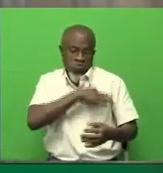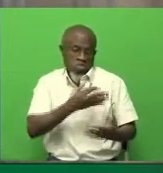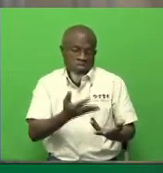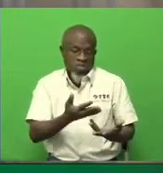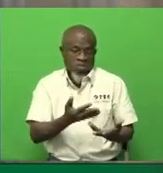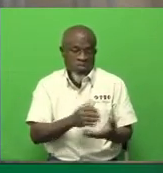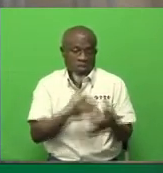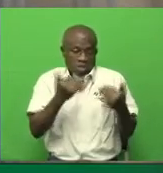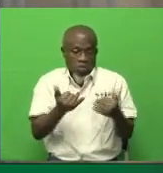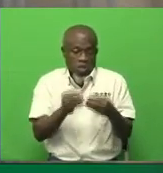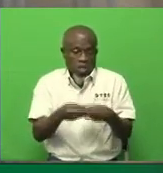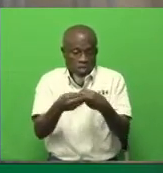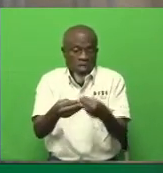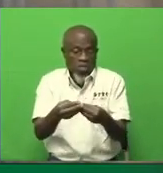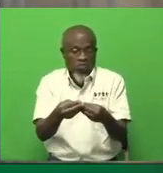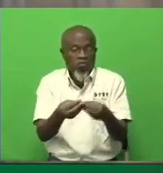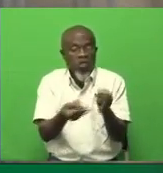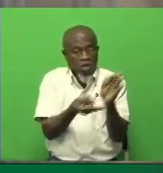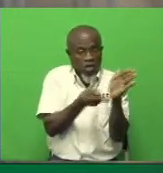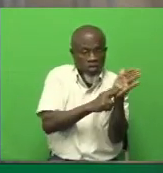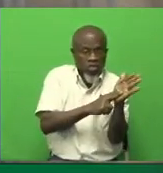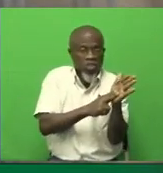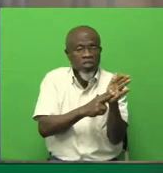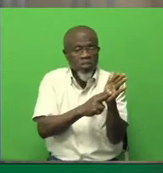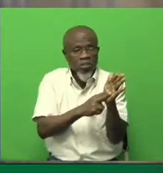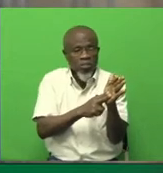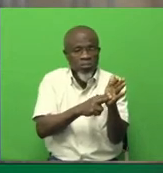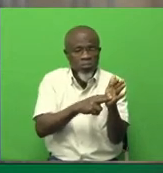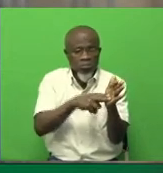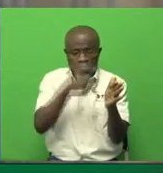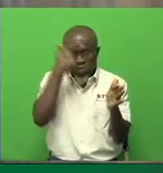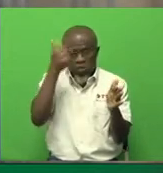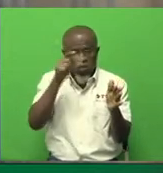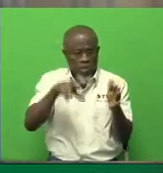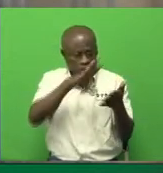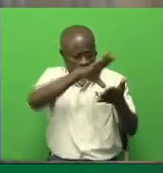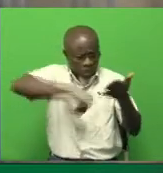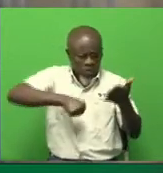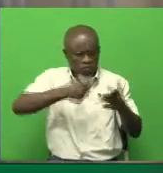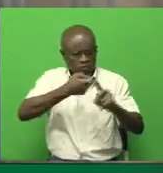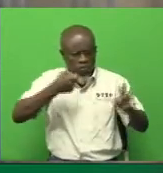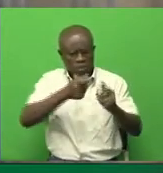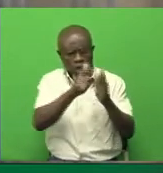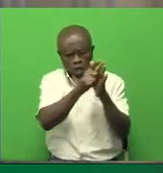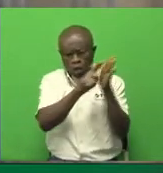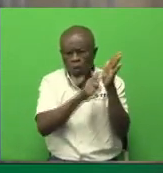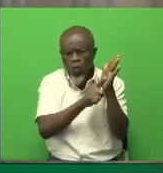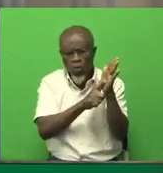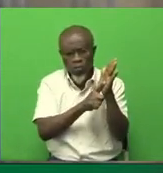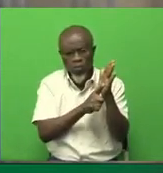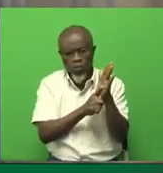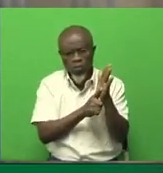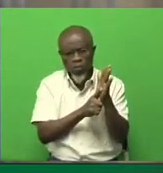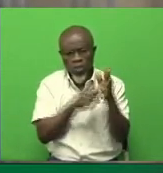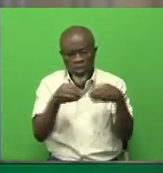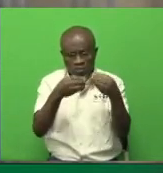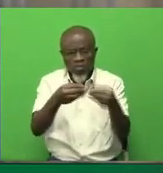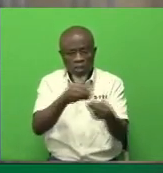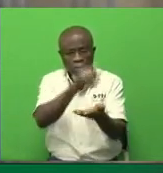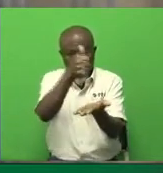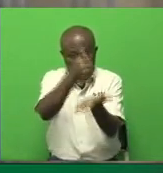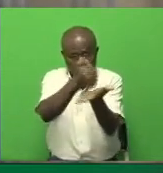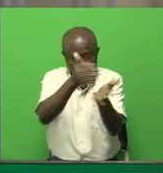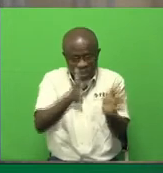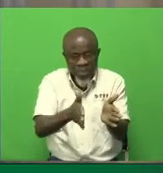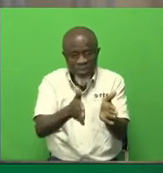they can now give contracts because they took away this from the law contracts to their lawyers and bankers because the law no longer